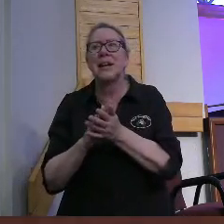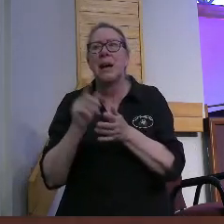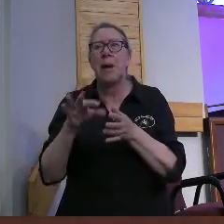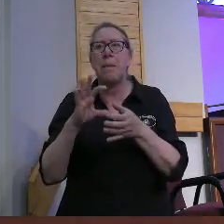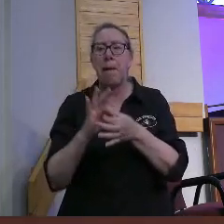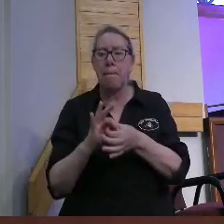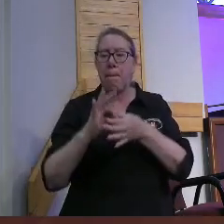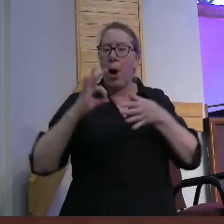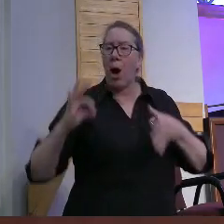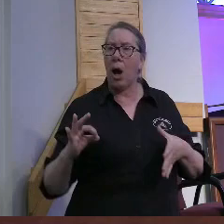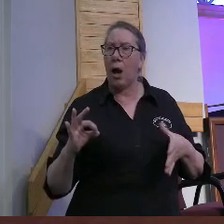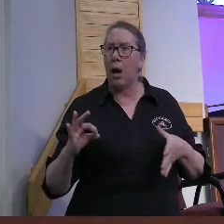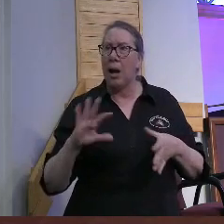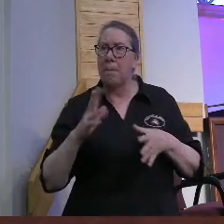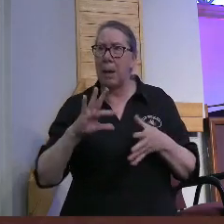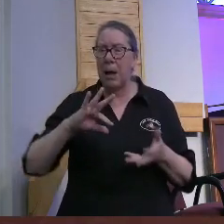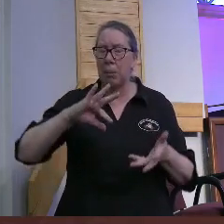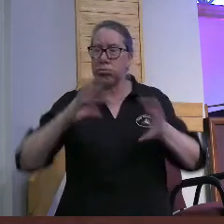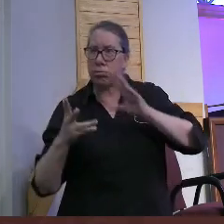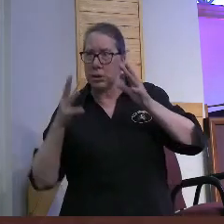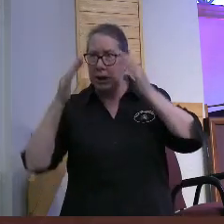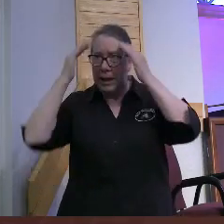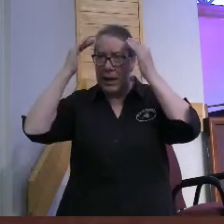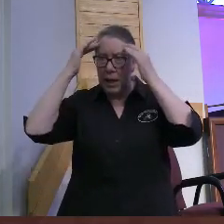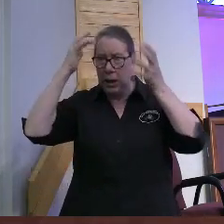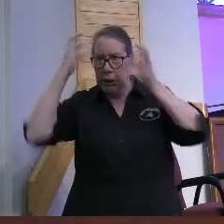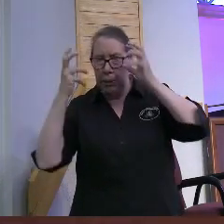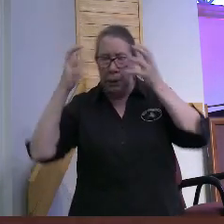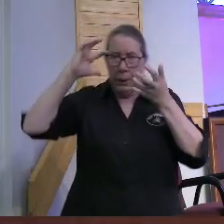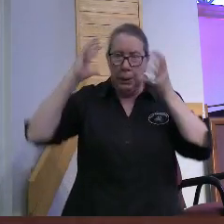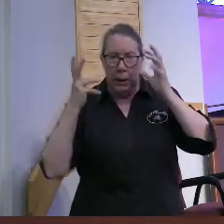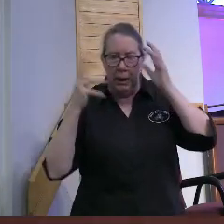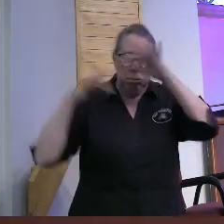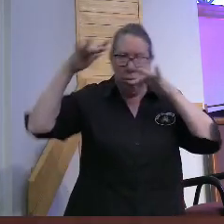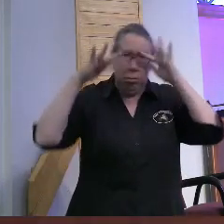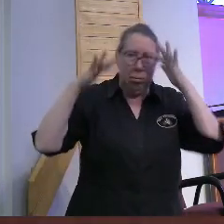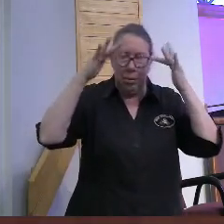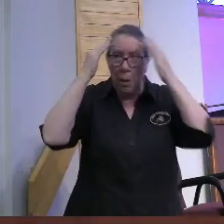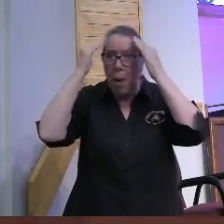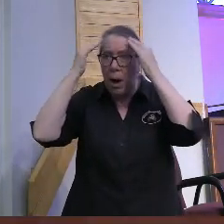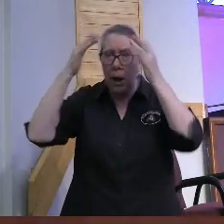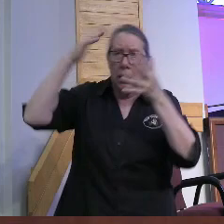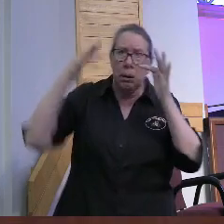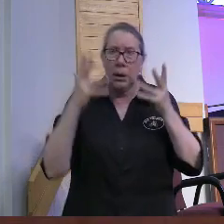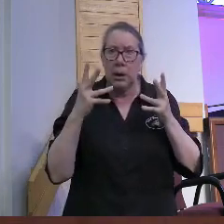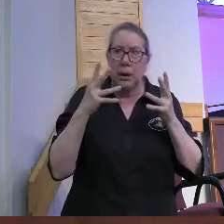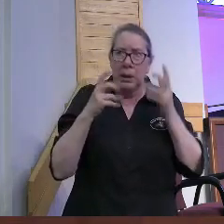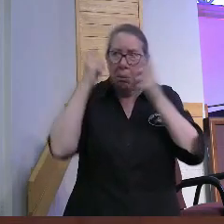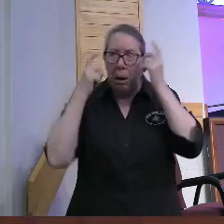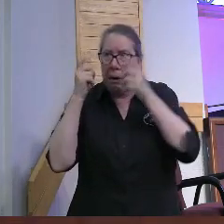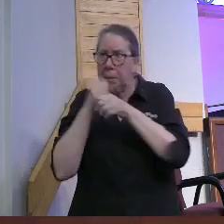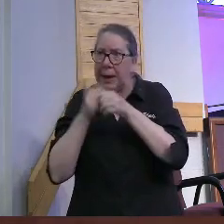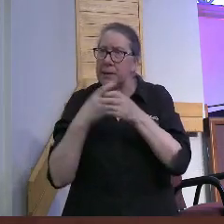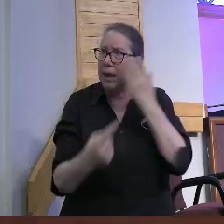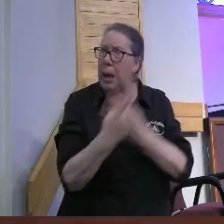detached or to become unraveled. To become unraveled, unwound, all over the place, unraveled, detached, all over the